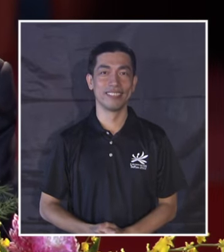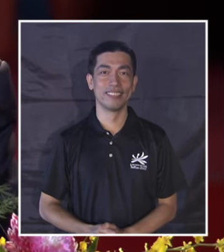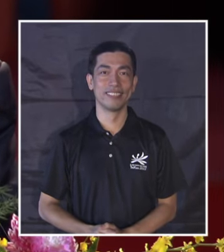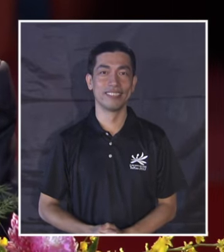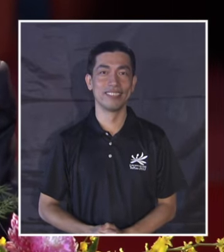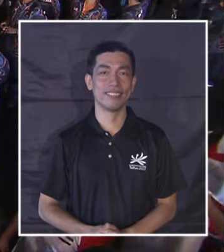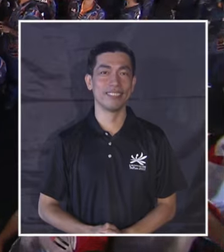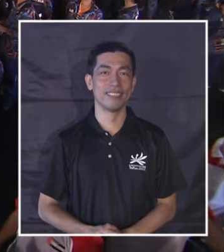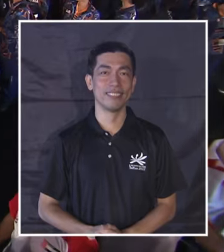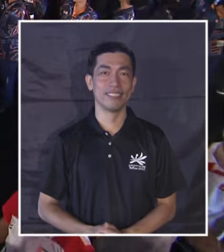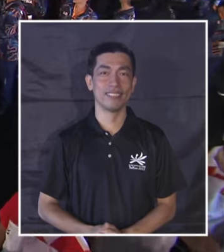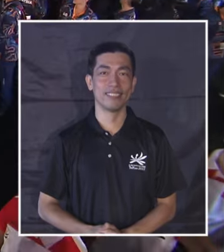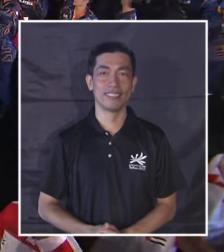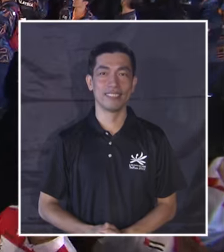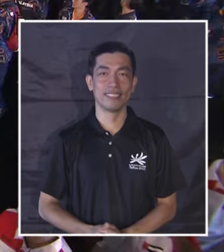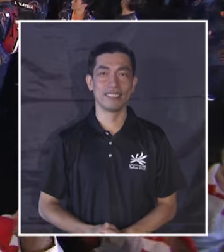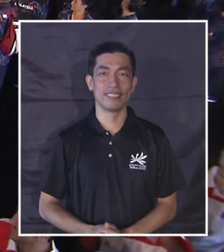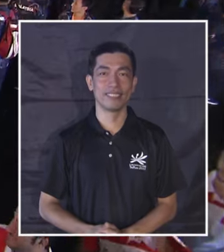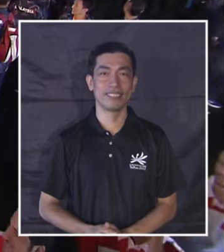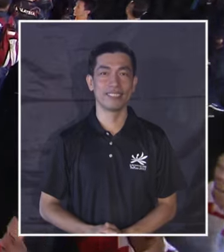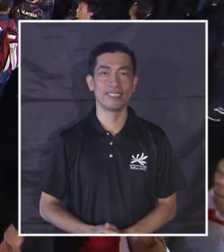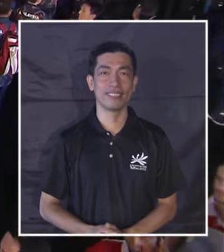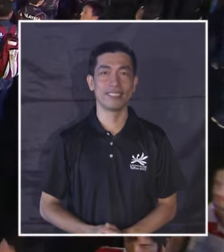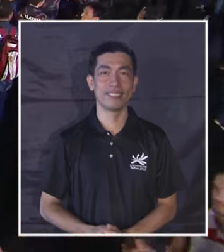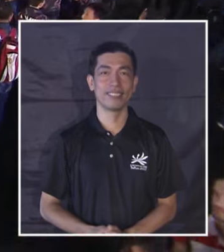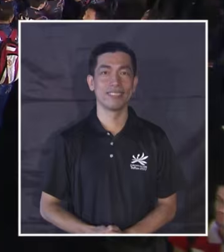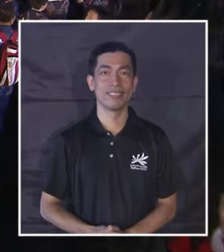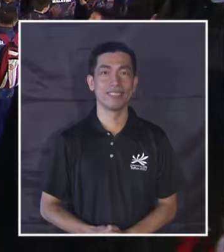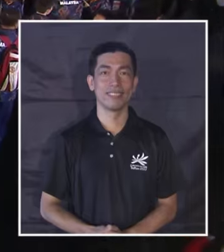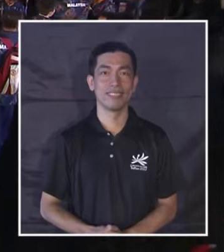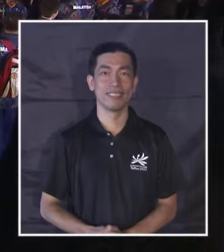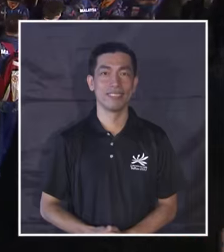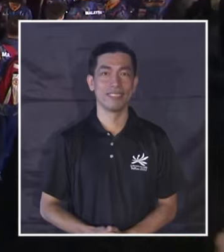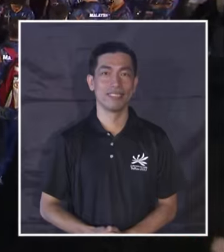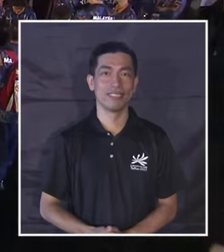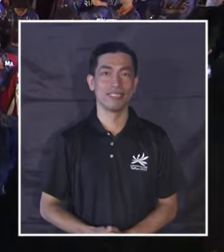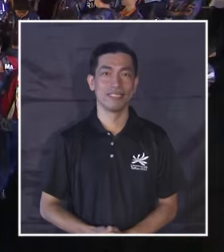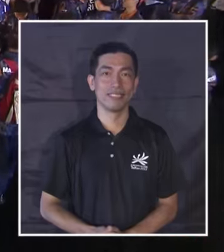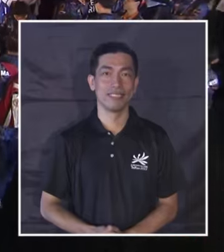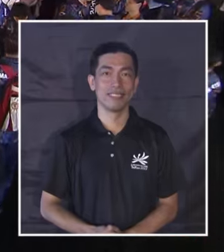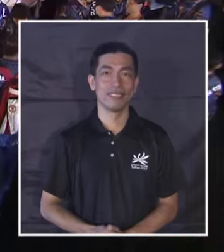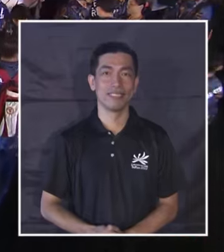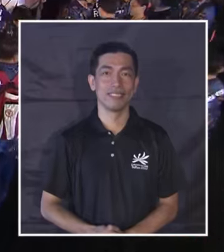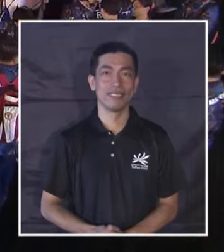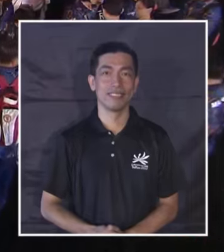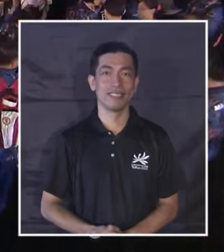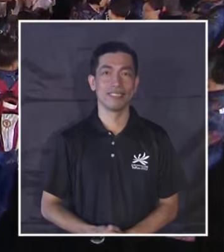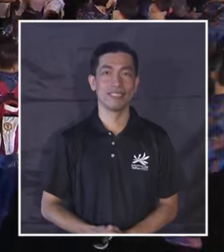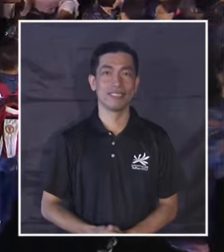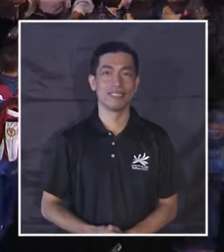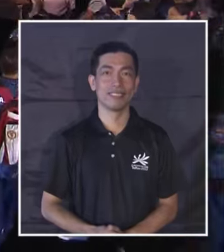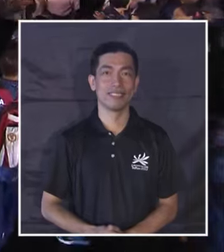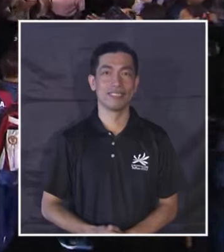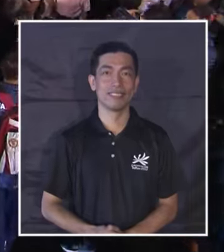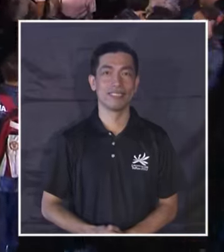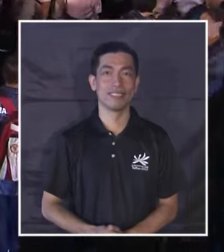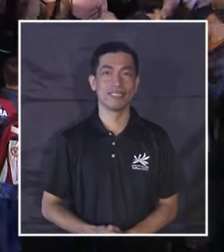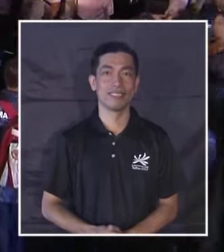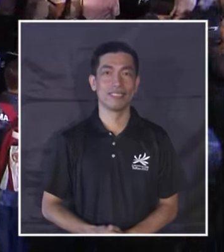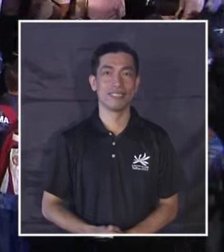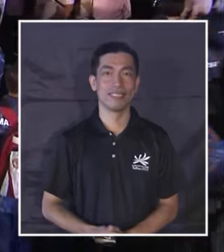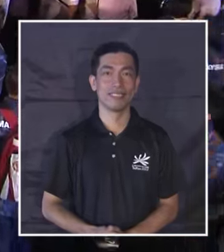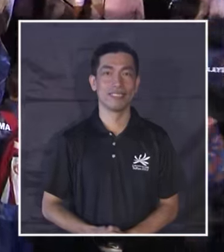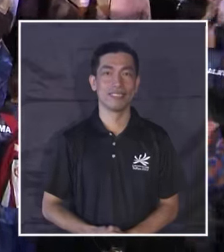International Committee of Sports for the Deaf, Mr. Rukler Deaf.The President of Asia Pacific Deaf